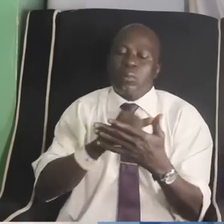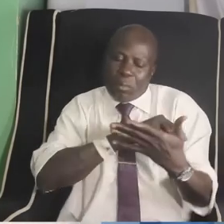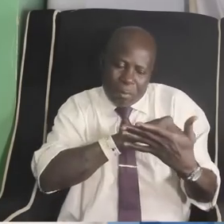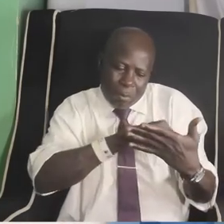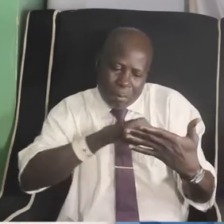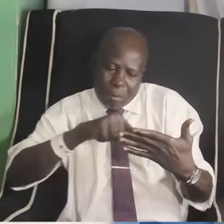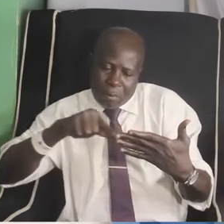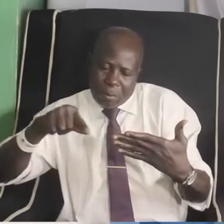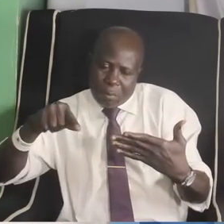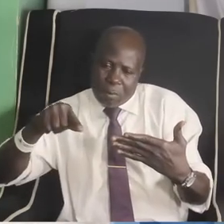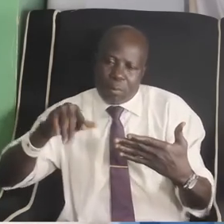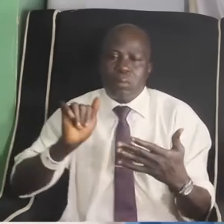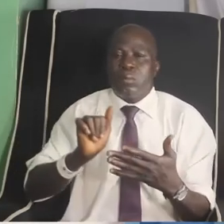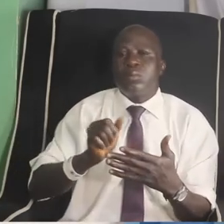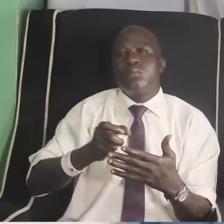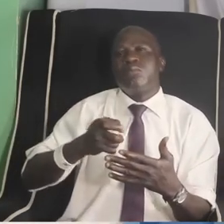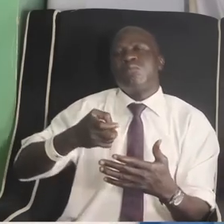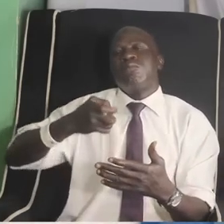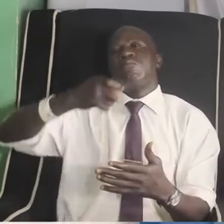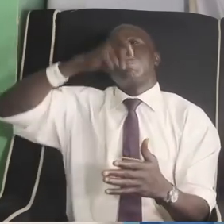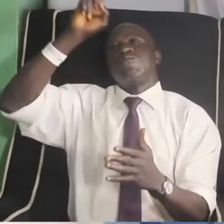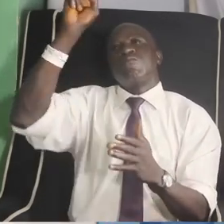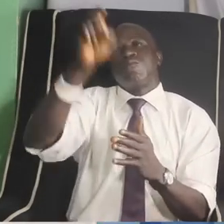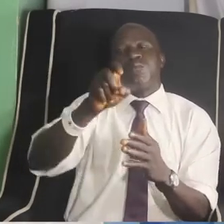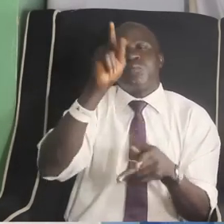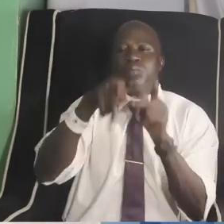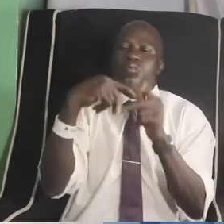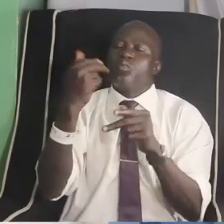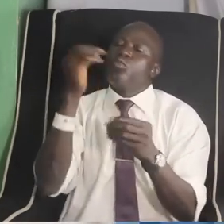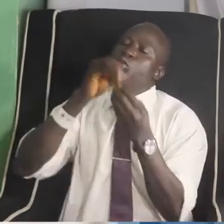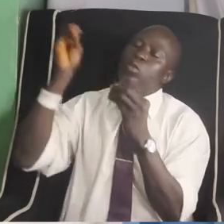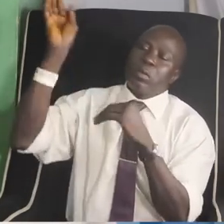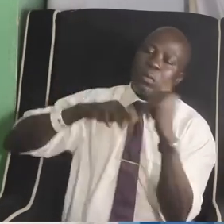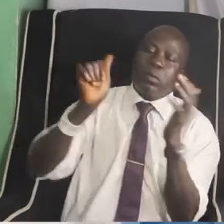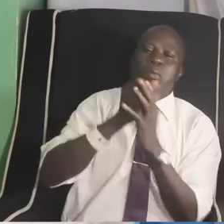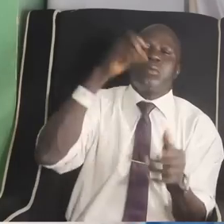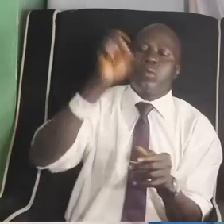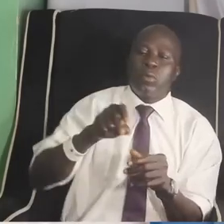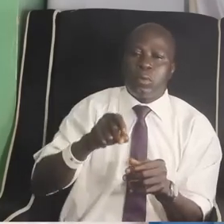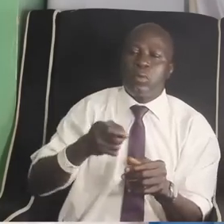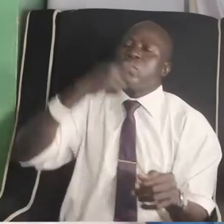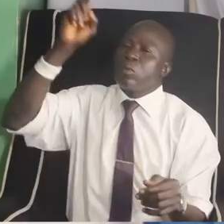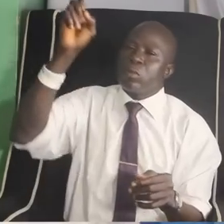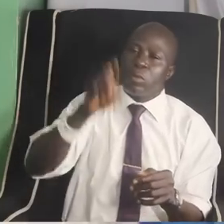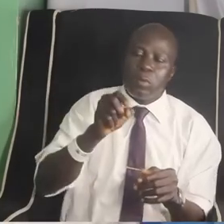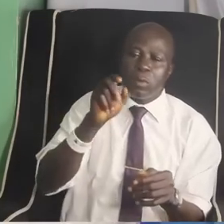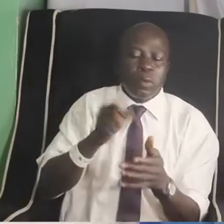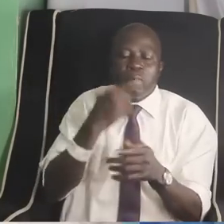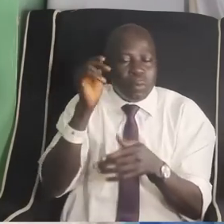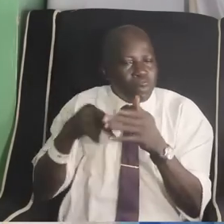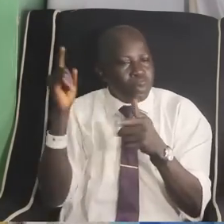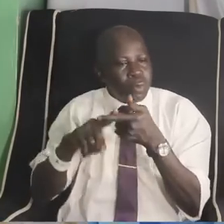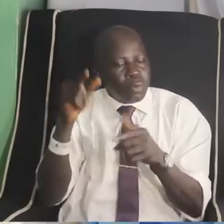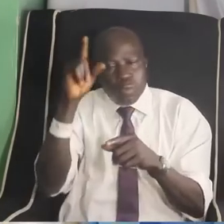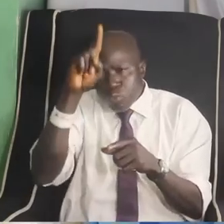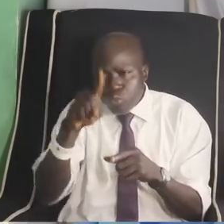I underline. Only if he bu nen to ba fi obu. He said cause to the one that caused you. If he bu cause. Ni fun to ba fi obu.